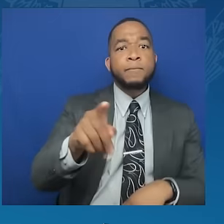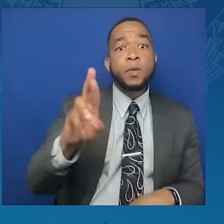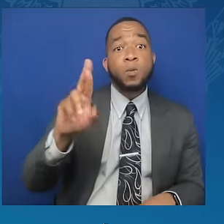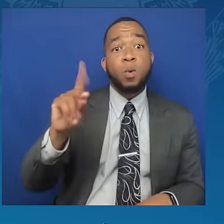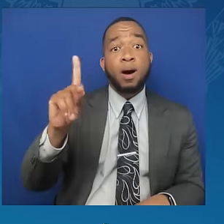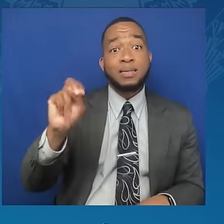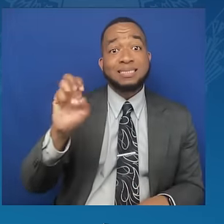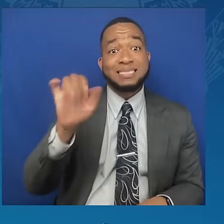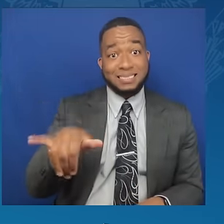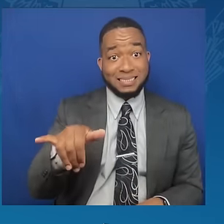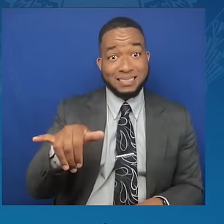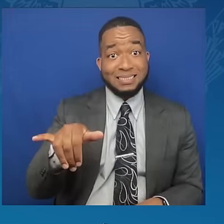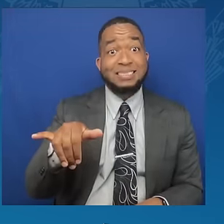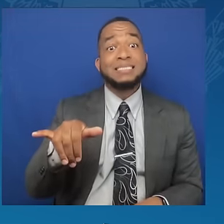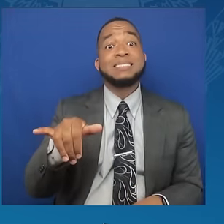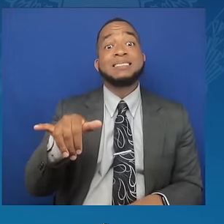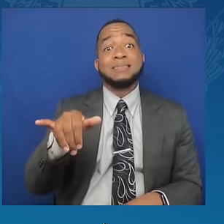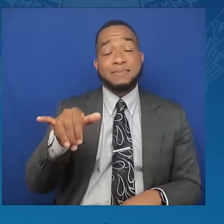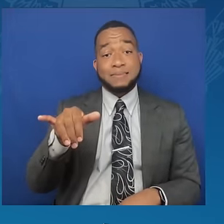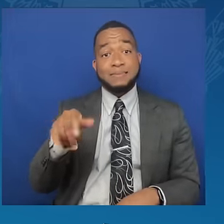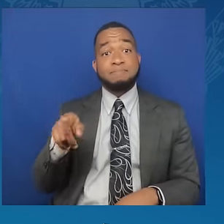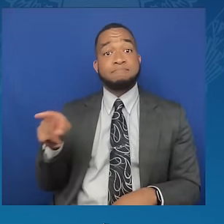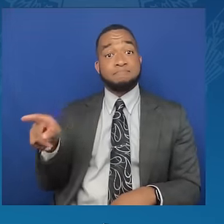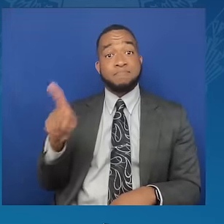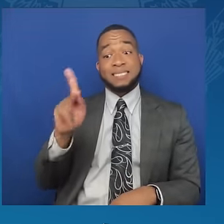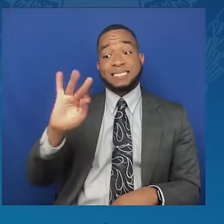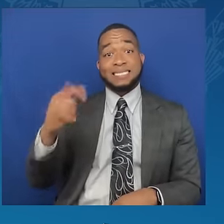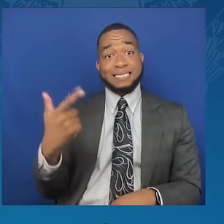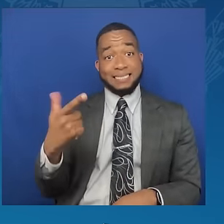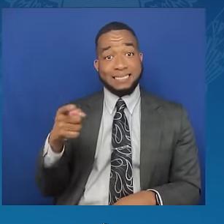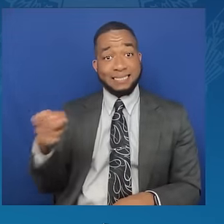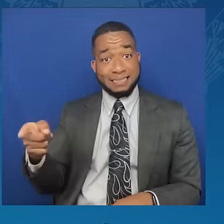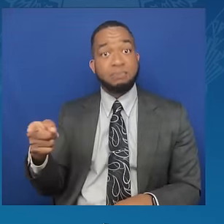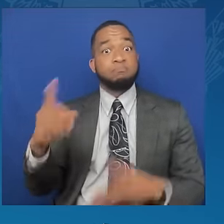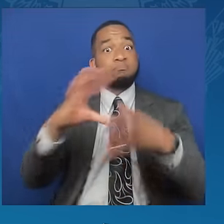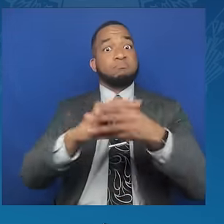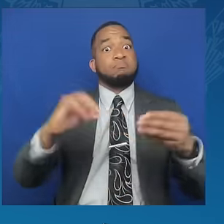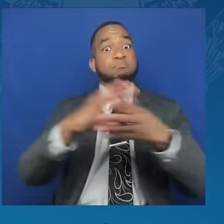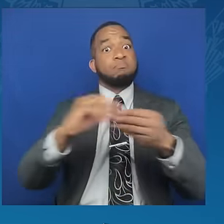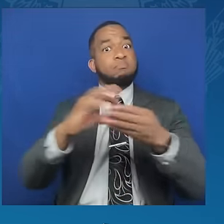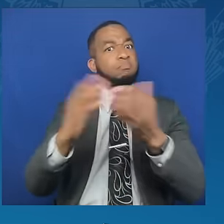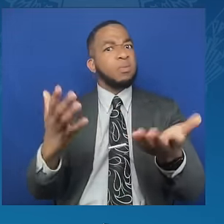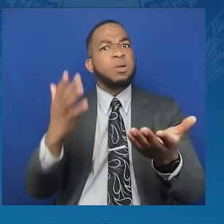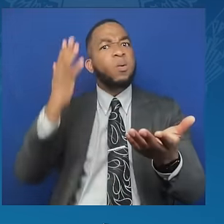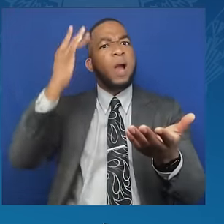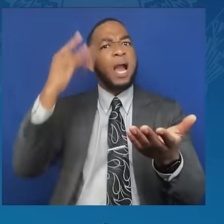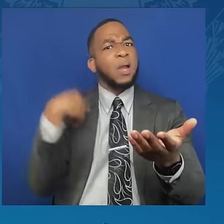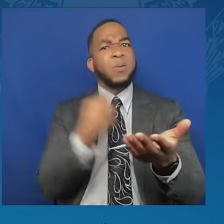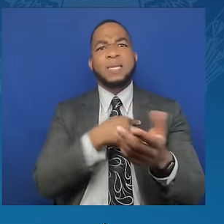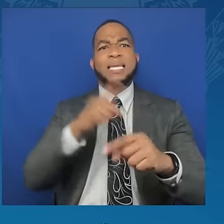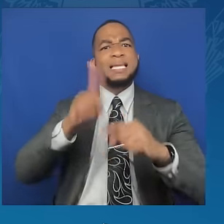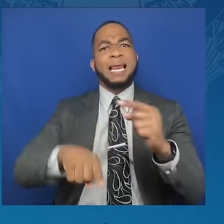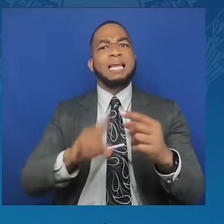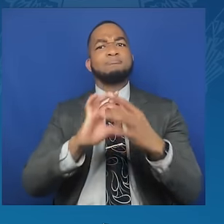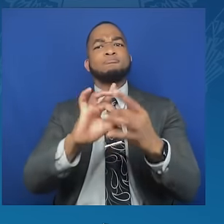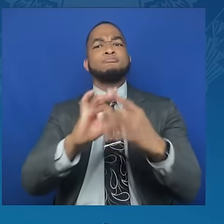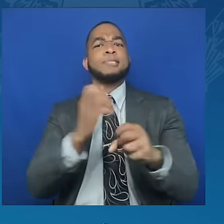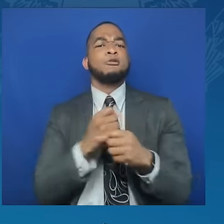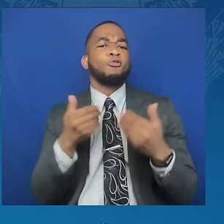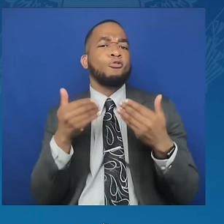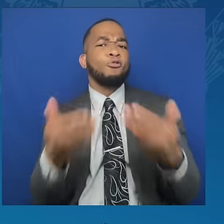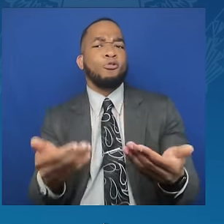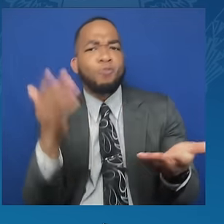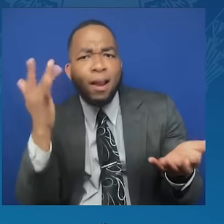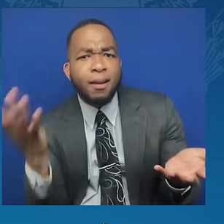Rodney King said, why we can't just get along? We need affordable housing. People can't